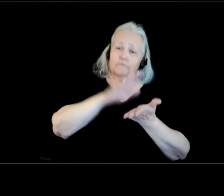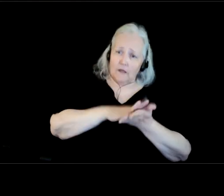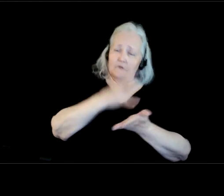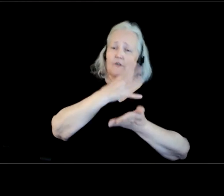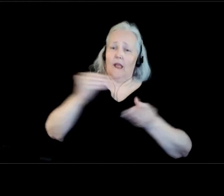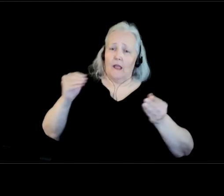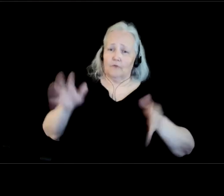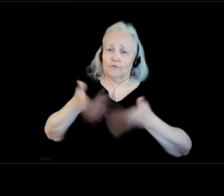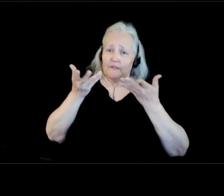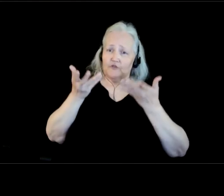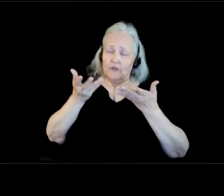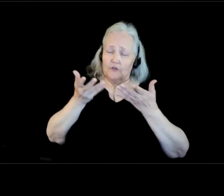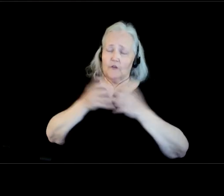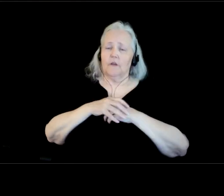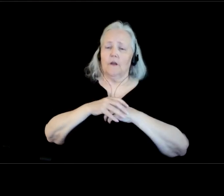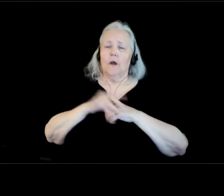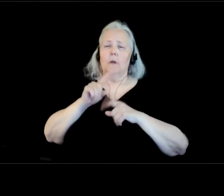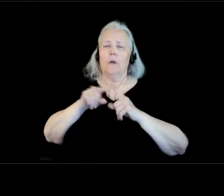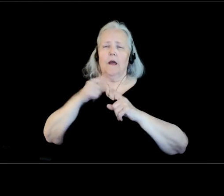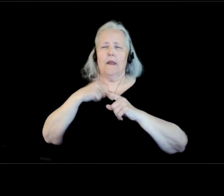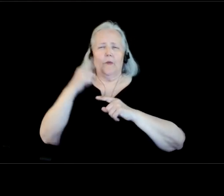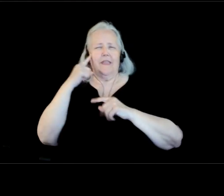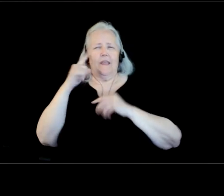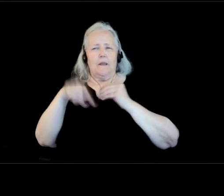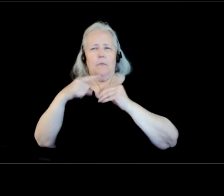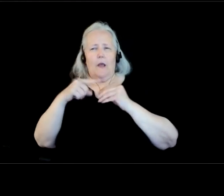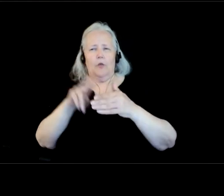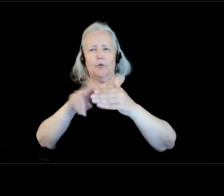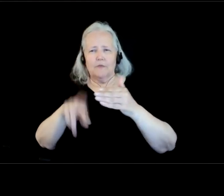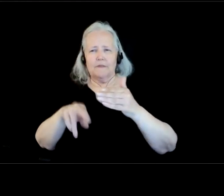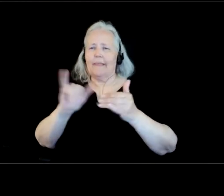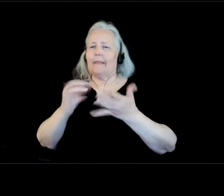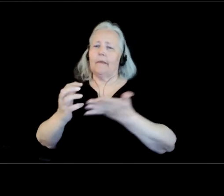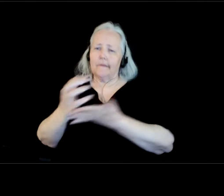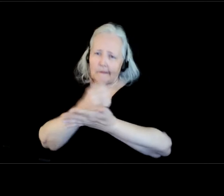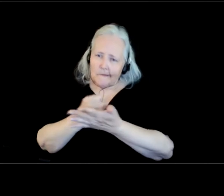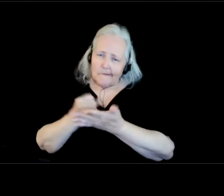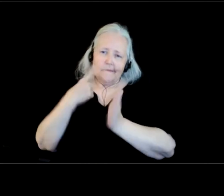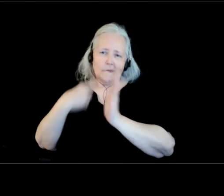But if we think about the products of these things, the corpora and things like that,